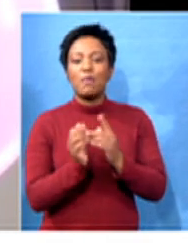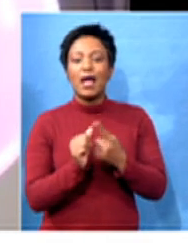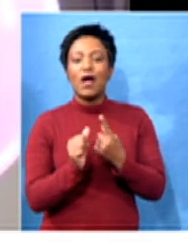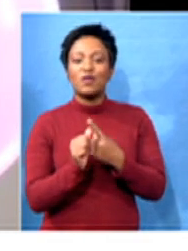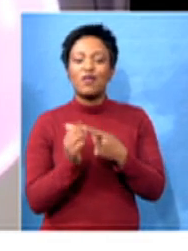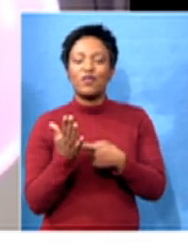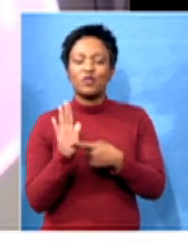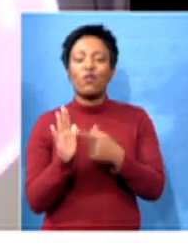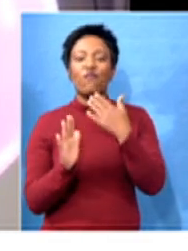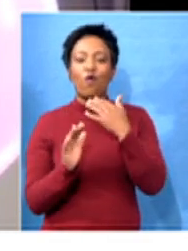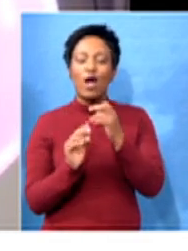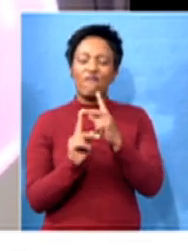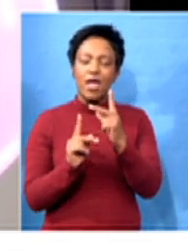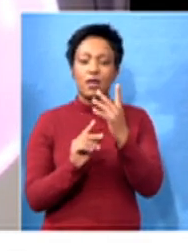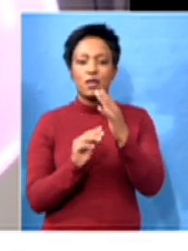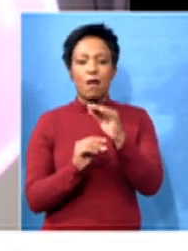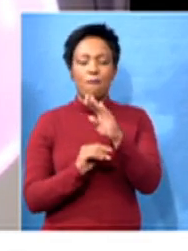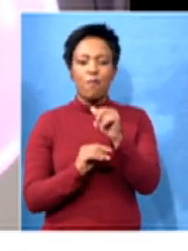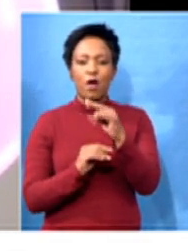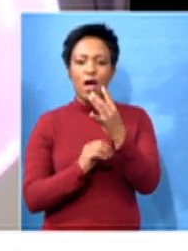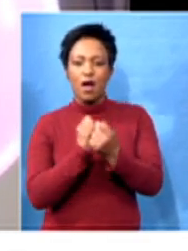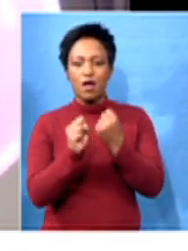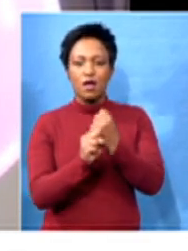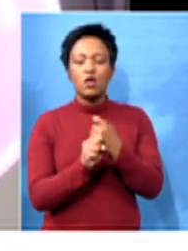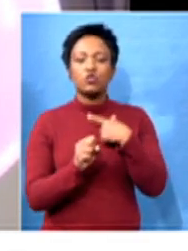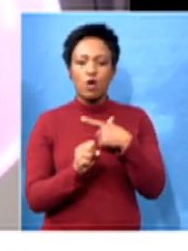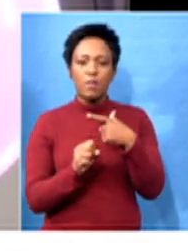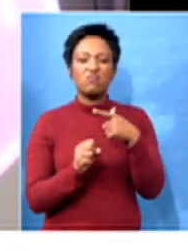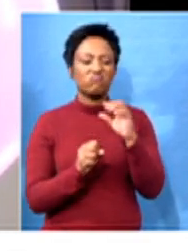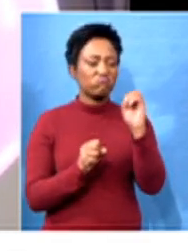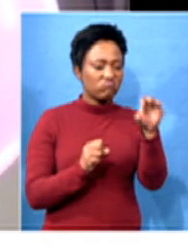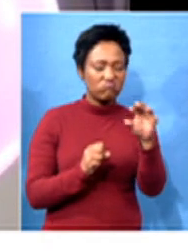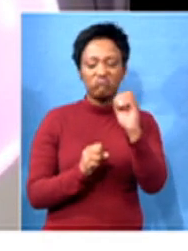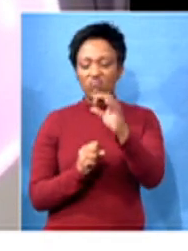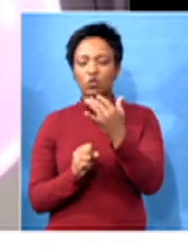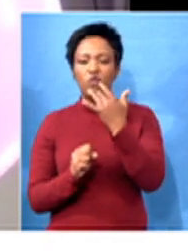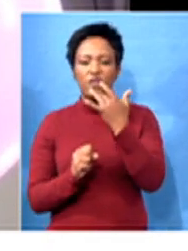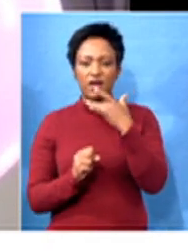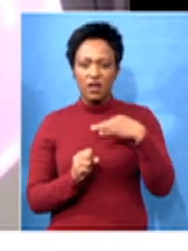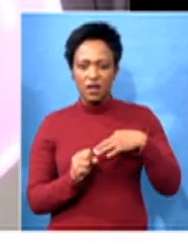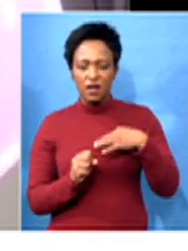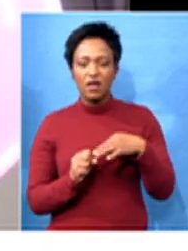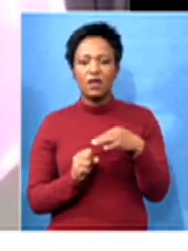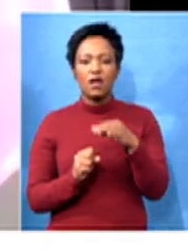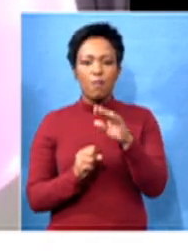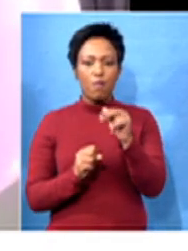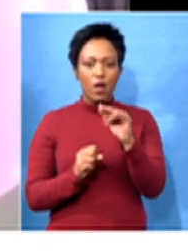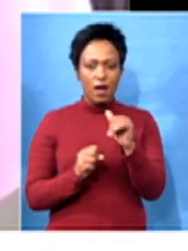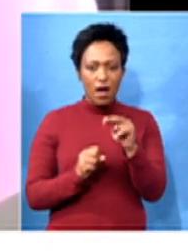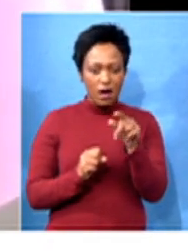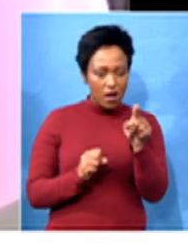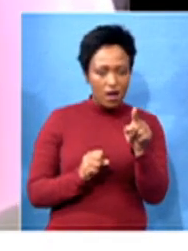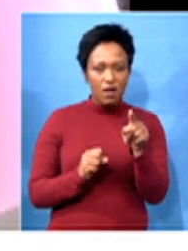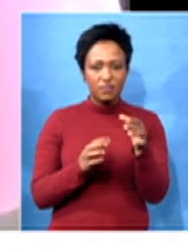media Dropbox that I've been sending to all my favorite girls. So there's a Bonang K, a Bonang candle, there's like